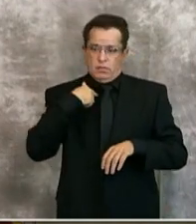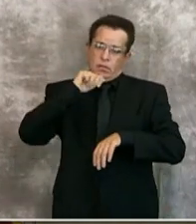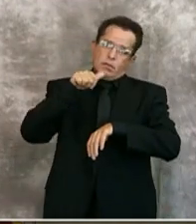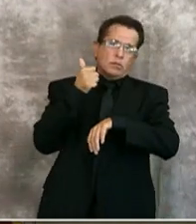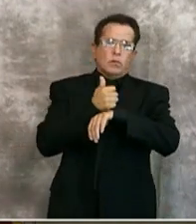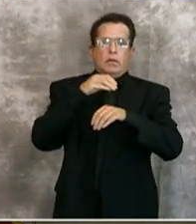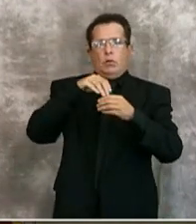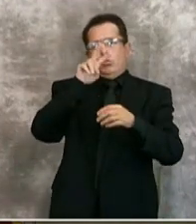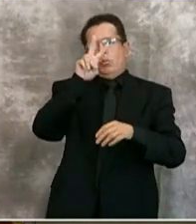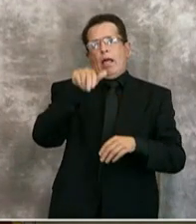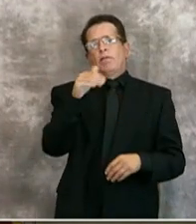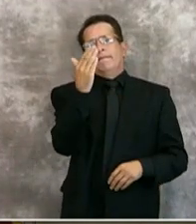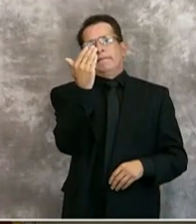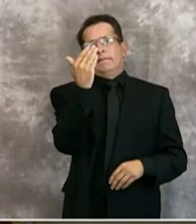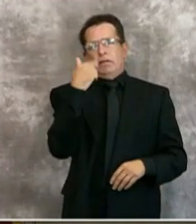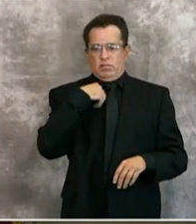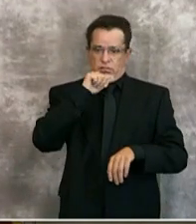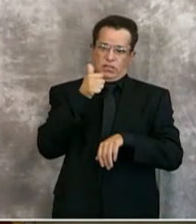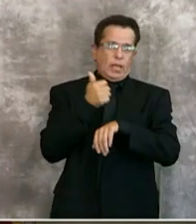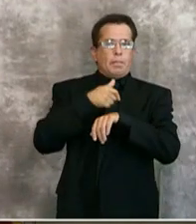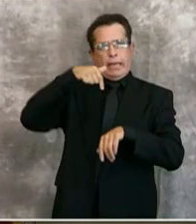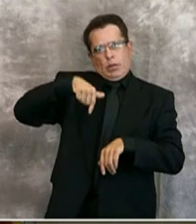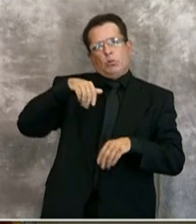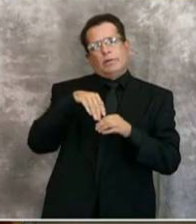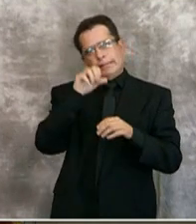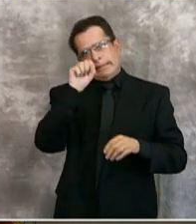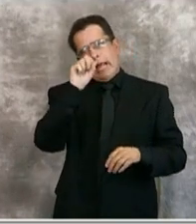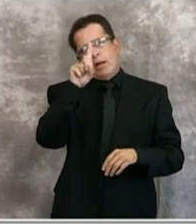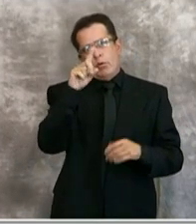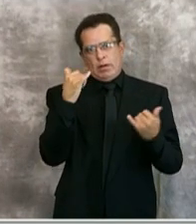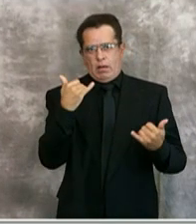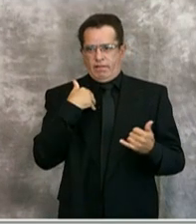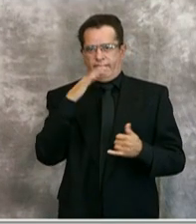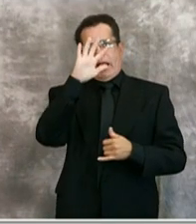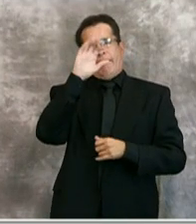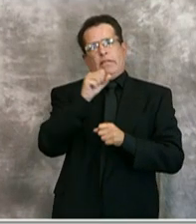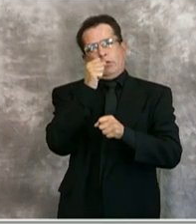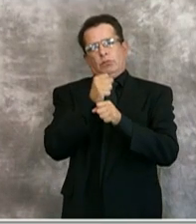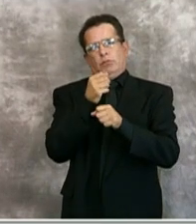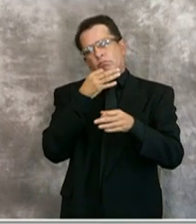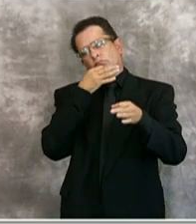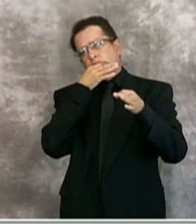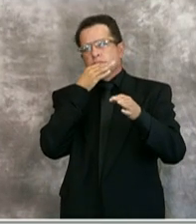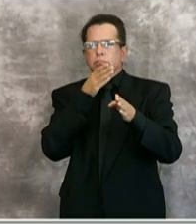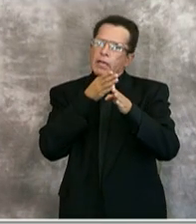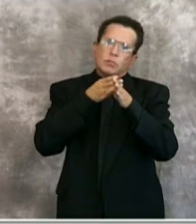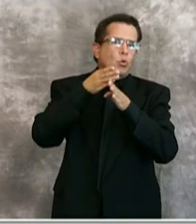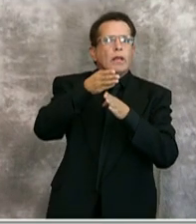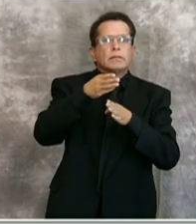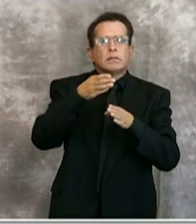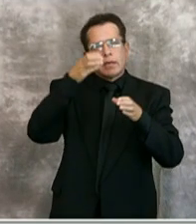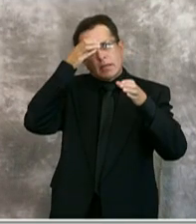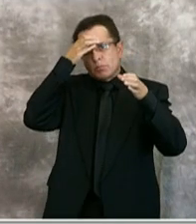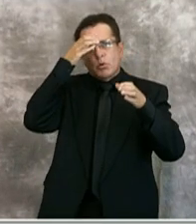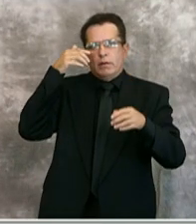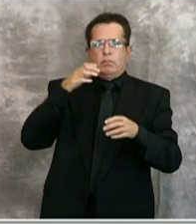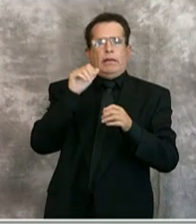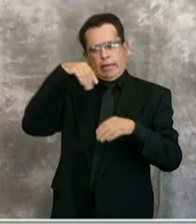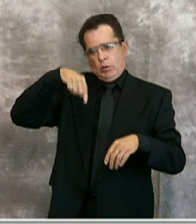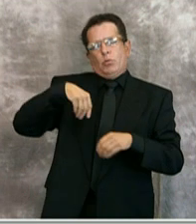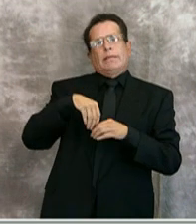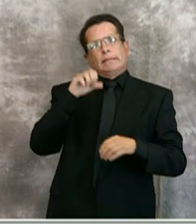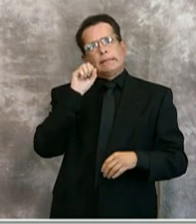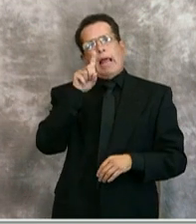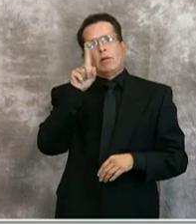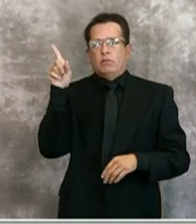2015 right here in San Diego, and we've got 5 years of expertise operating a clinical